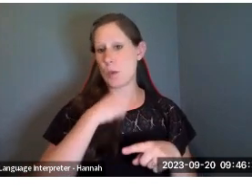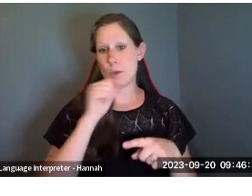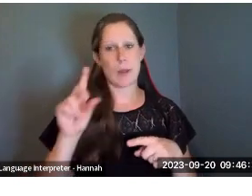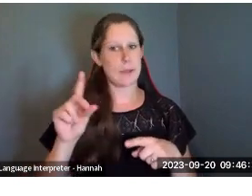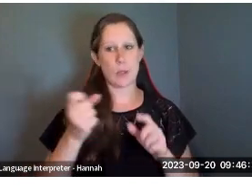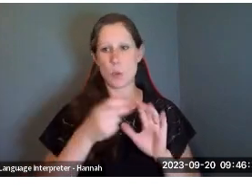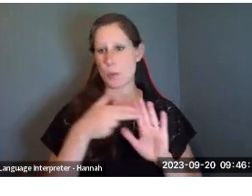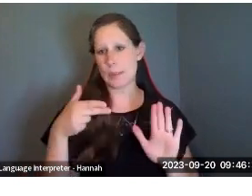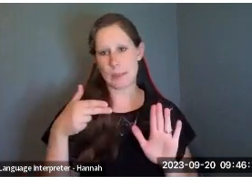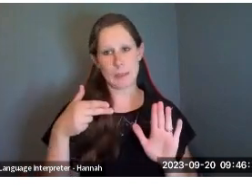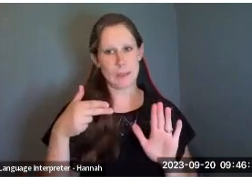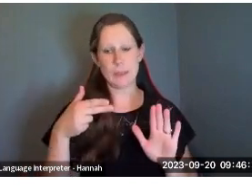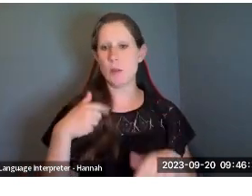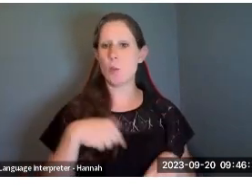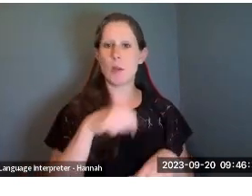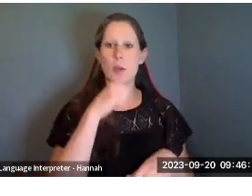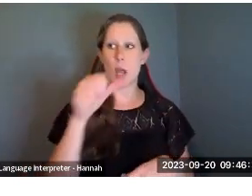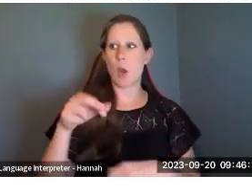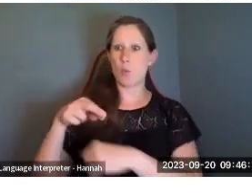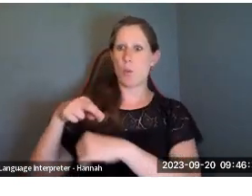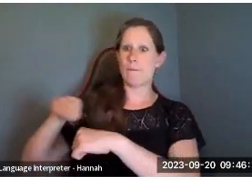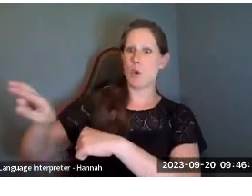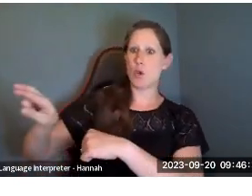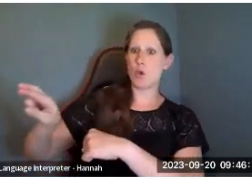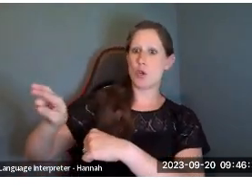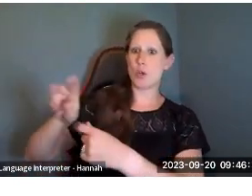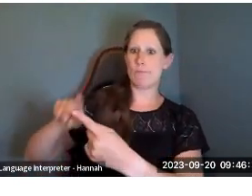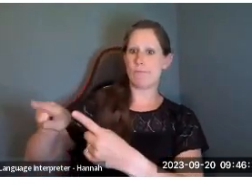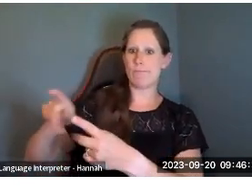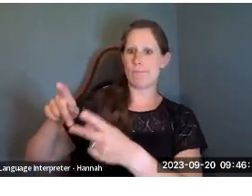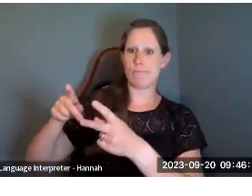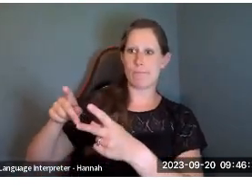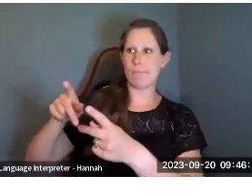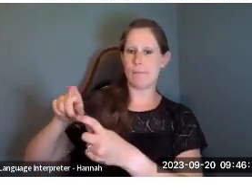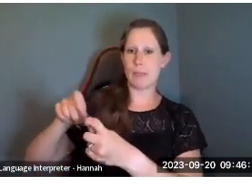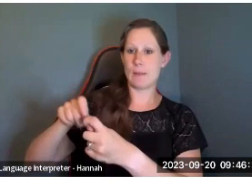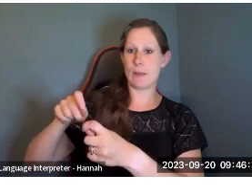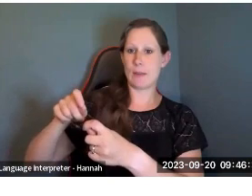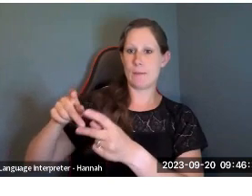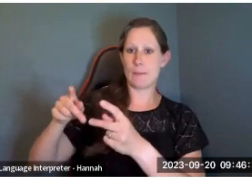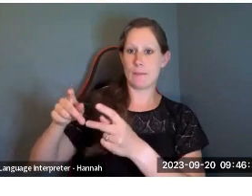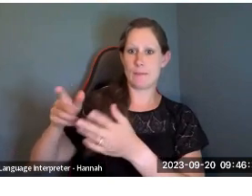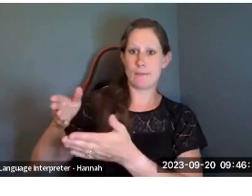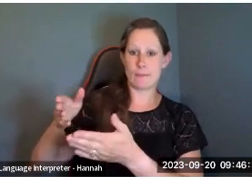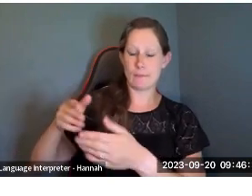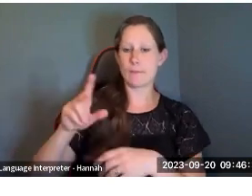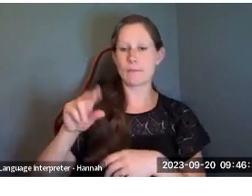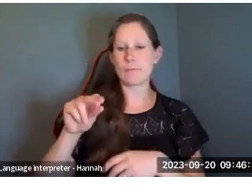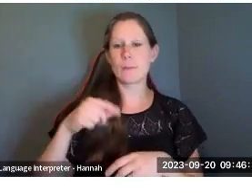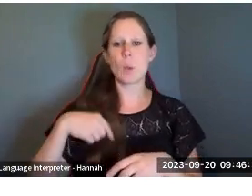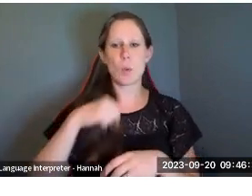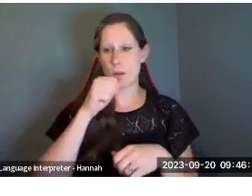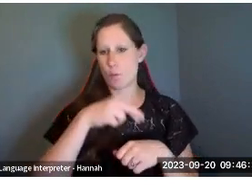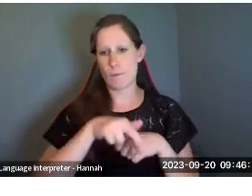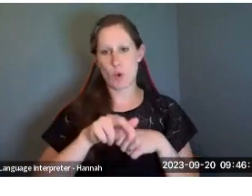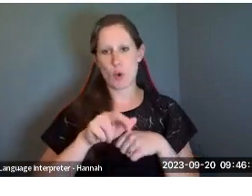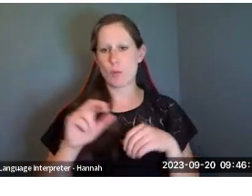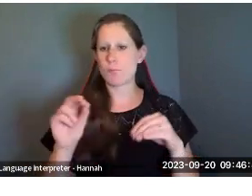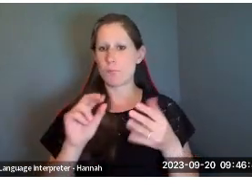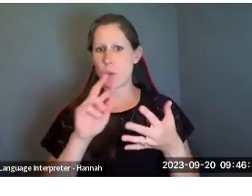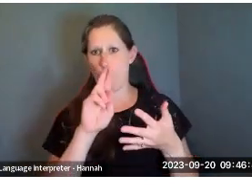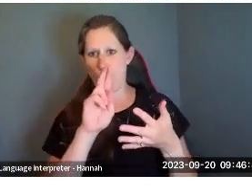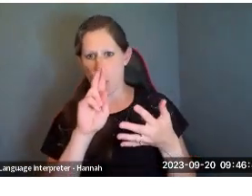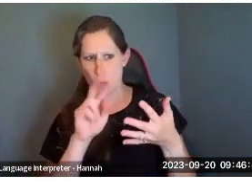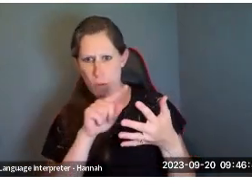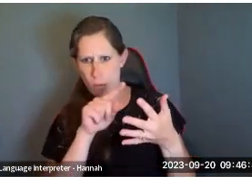and we're not referring. So there is no R in algae. We're not referring anyone to